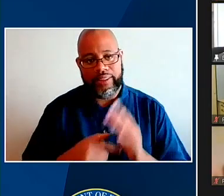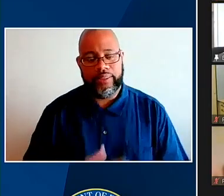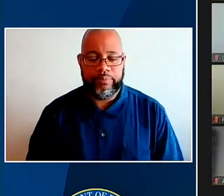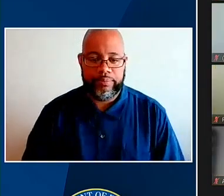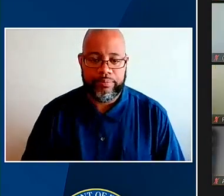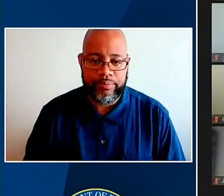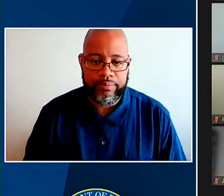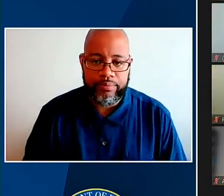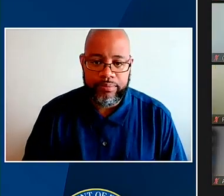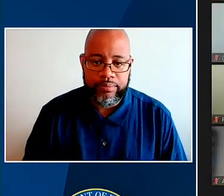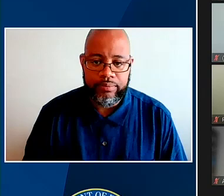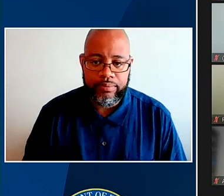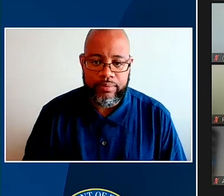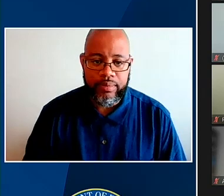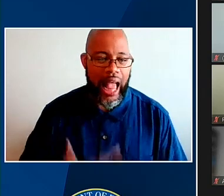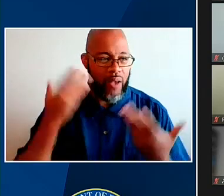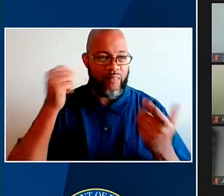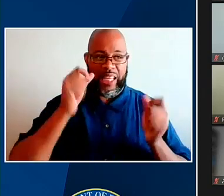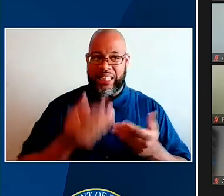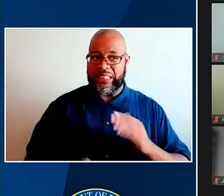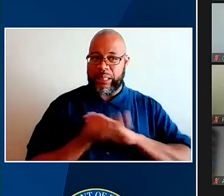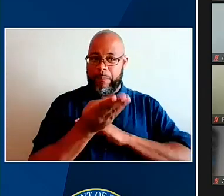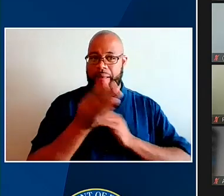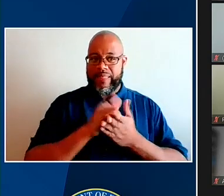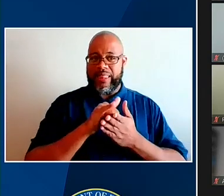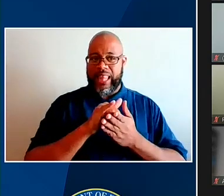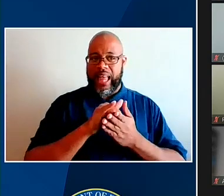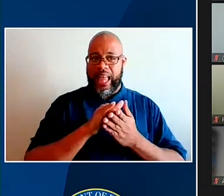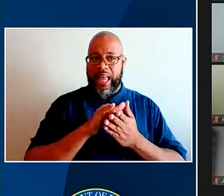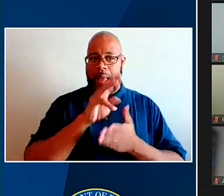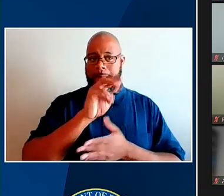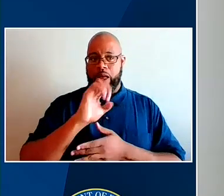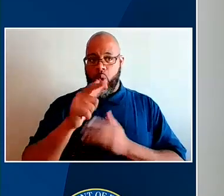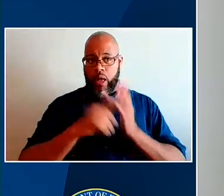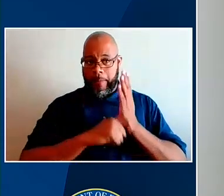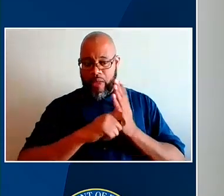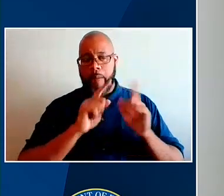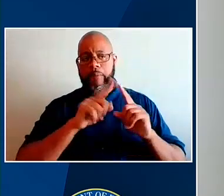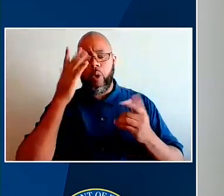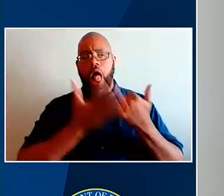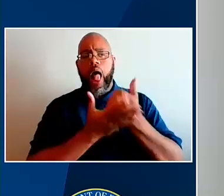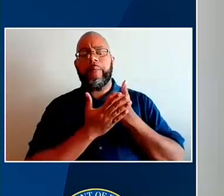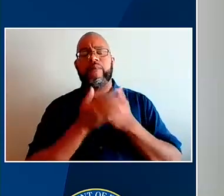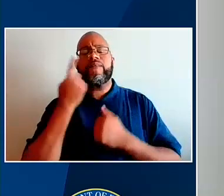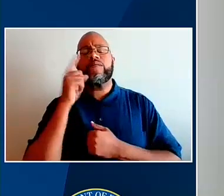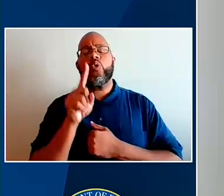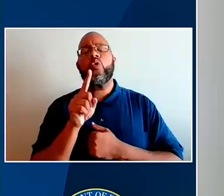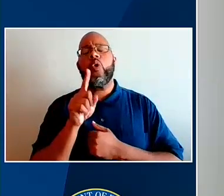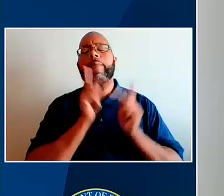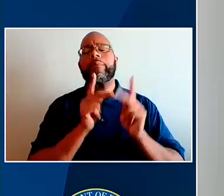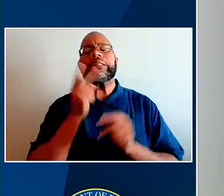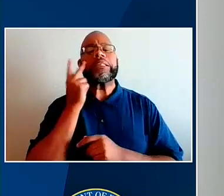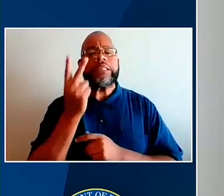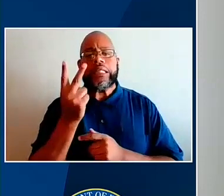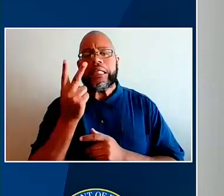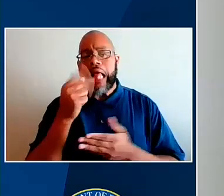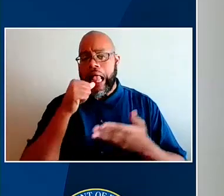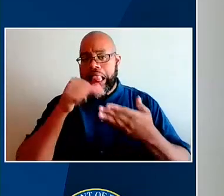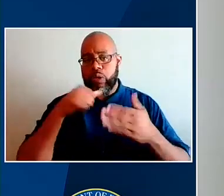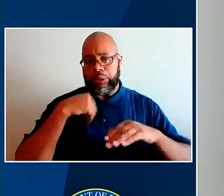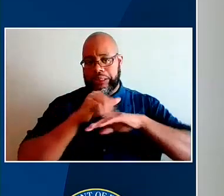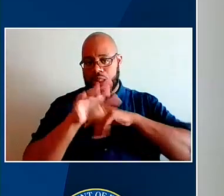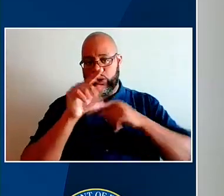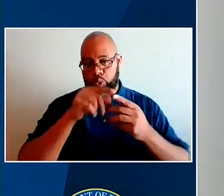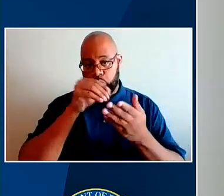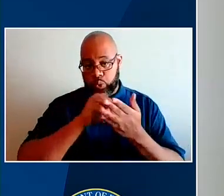I don't know if we can submit the manual, although I think it would be helpful for folks to see the letter that we send to